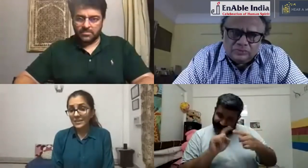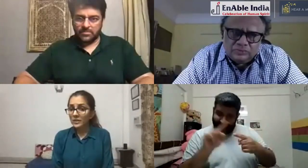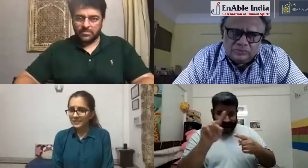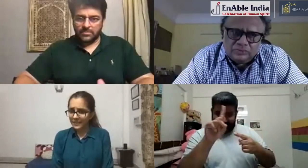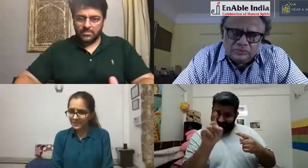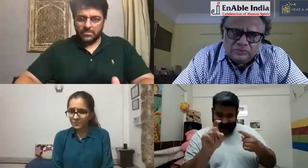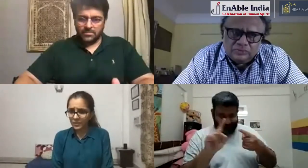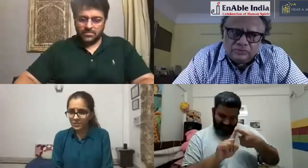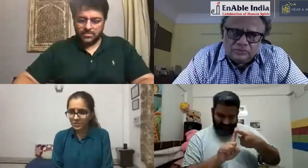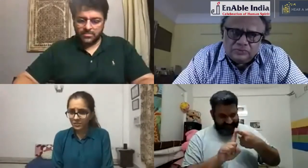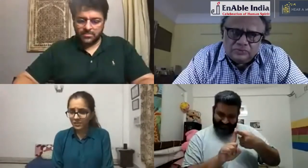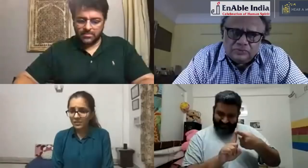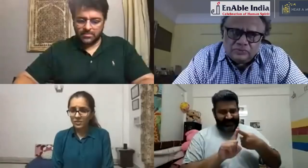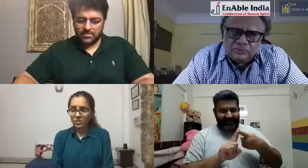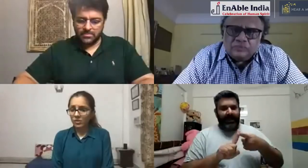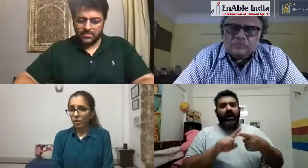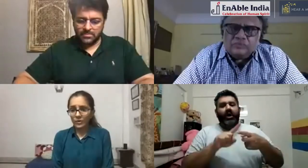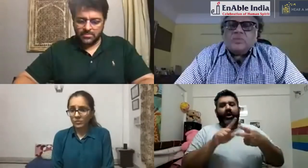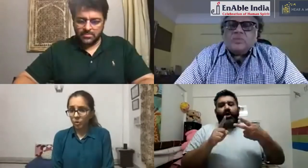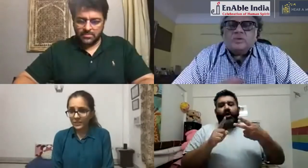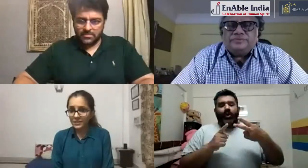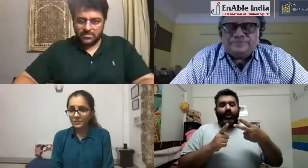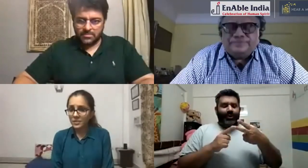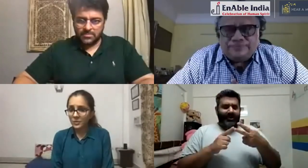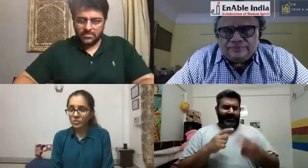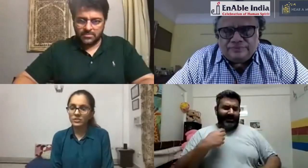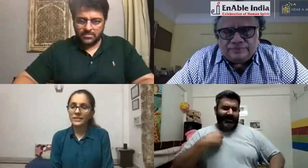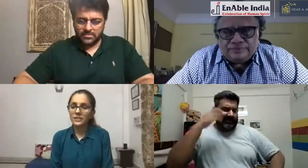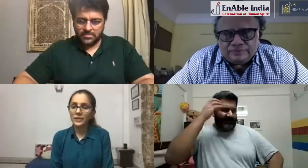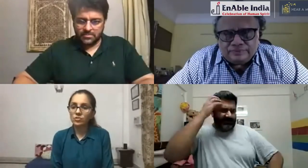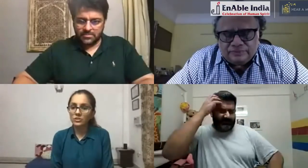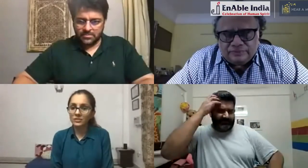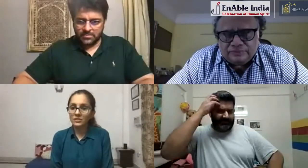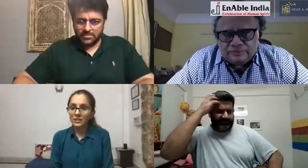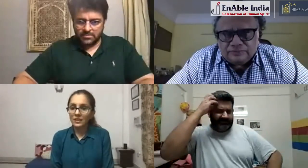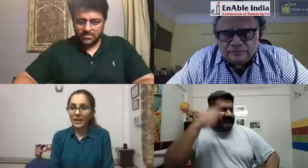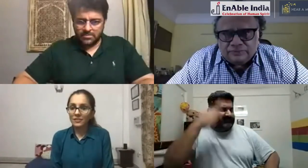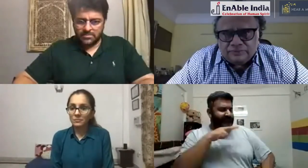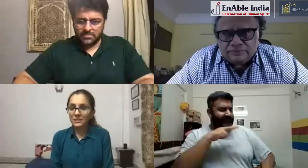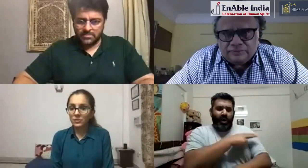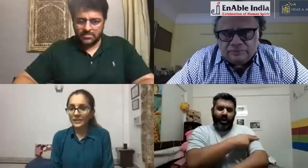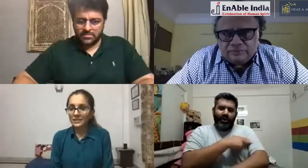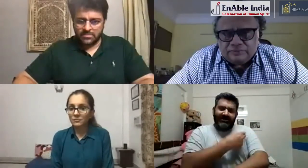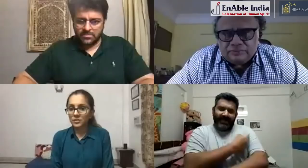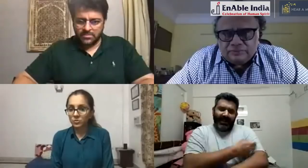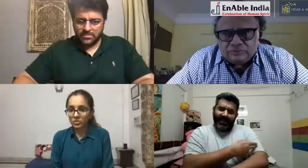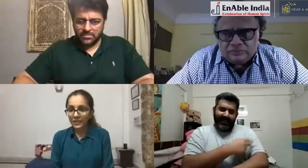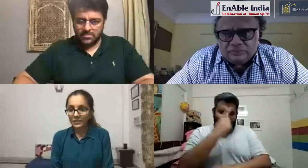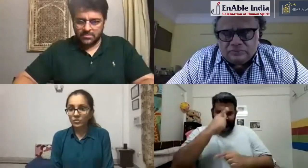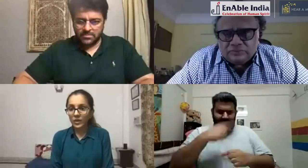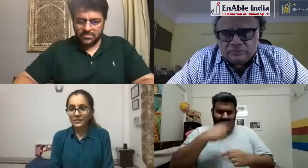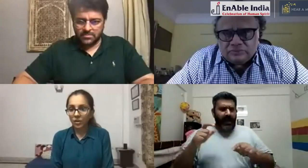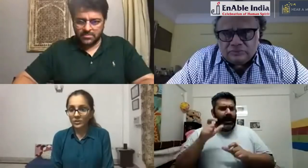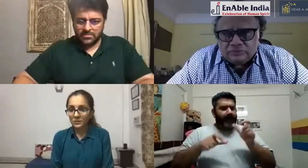He has to get tests first, or what? First question. Second question, I have been quite confused